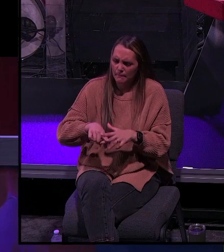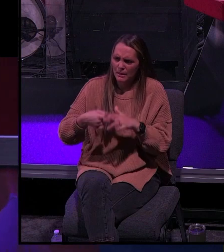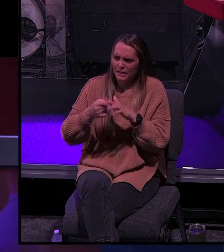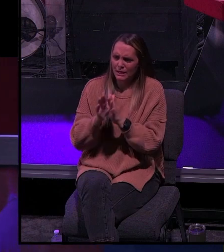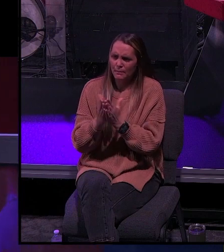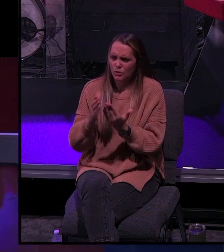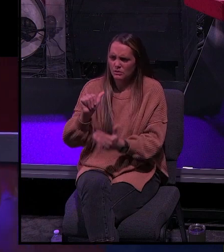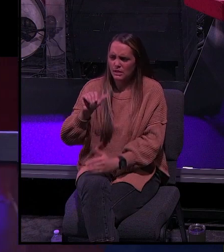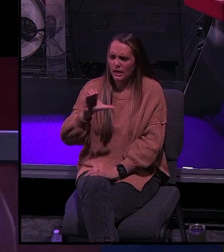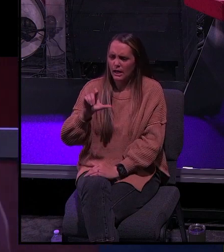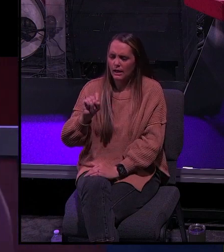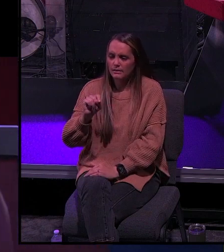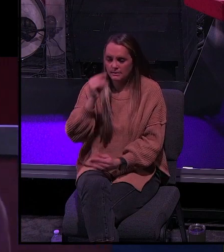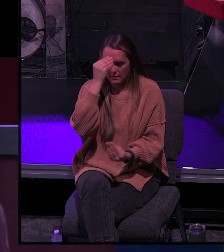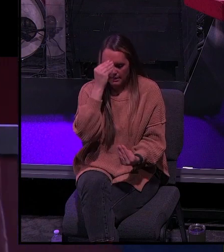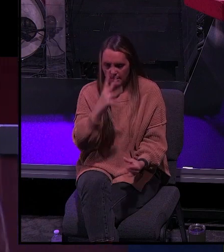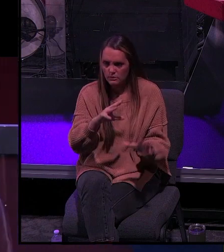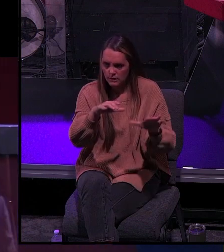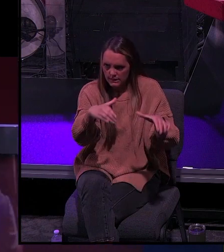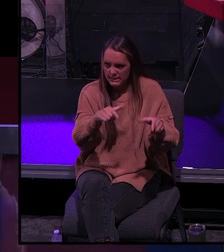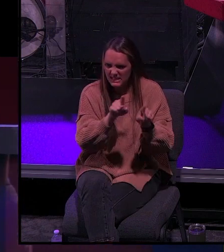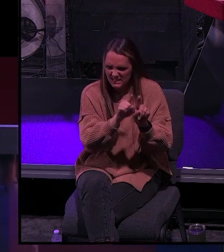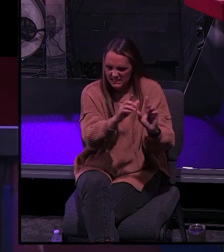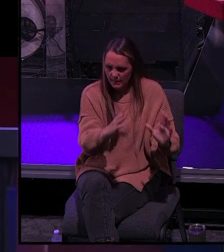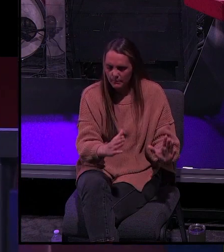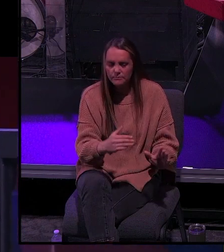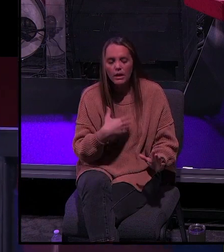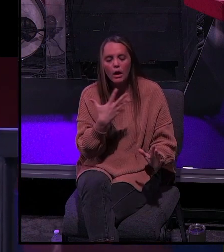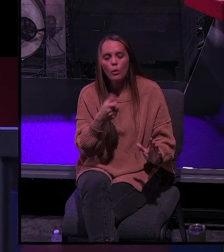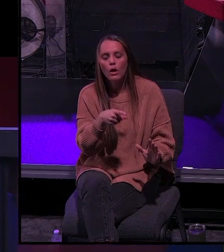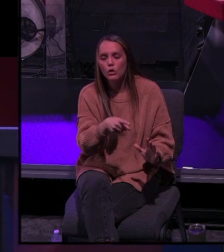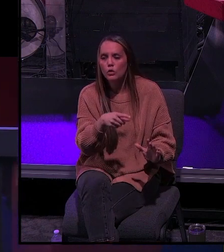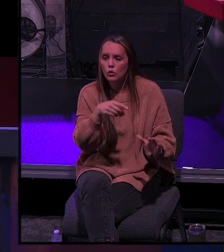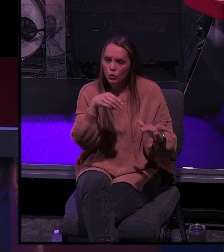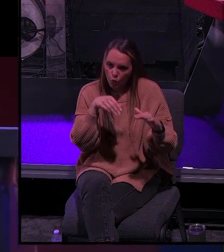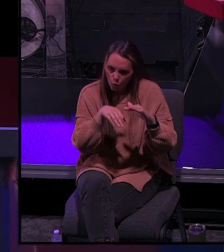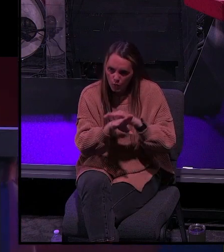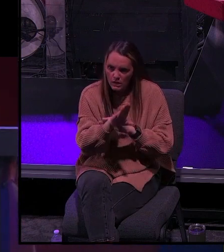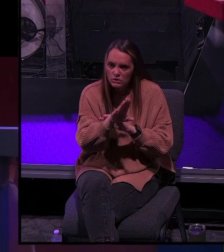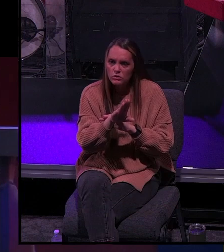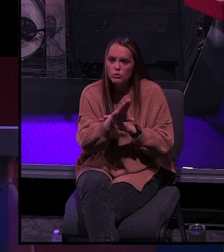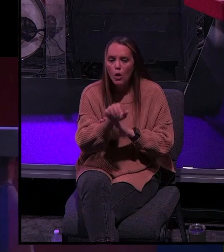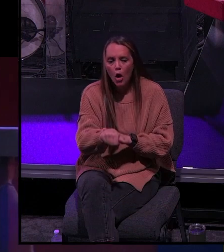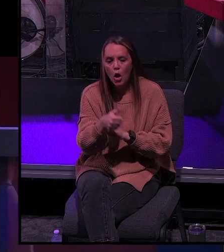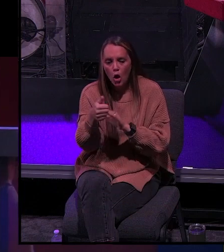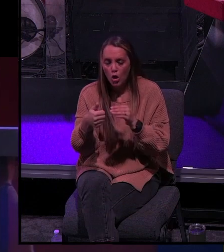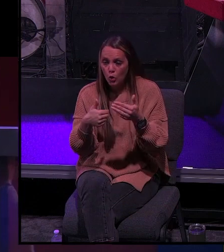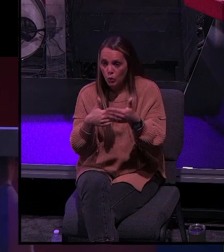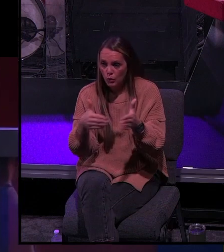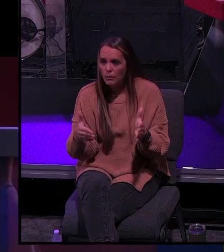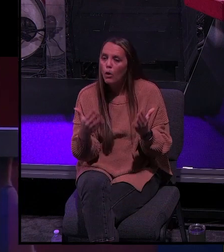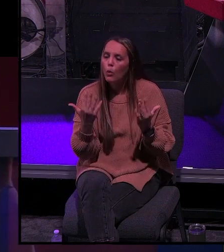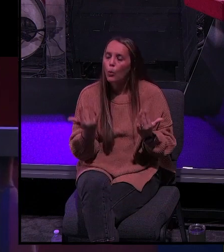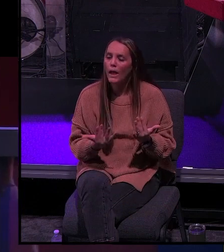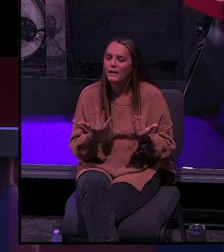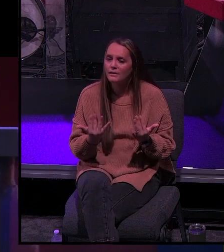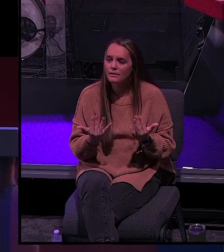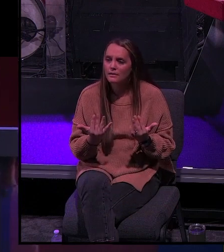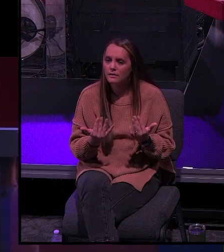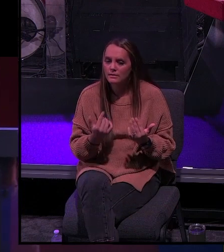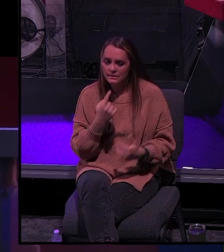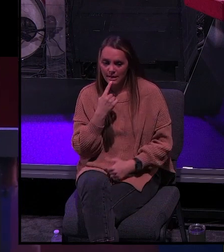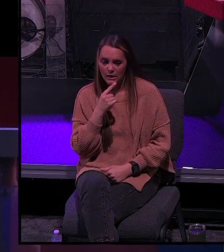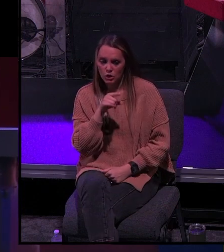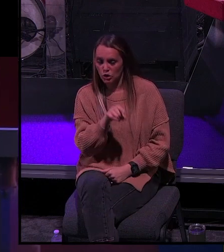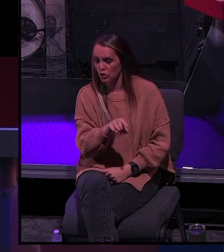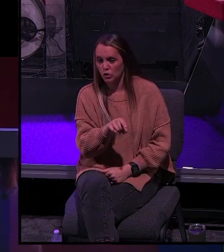to His disciples, He says, what I want you to do is I want you to go into an upper room and I want you to wait. He literally says, like, you